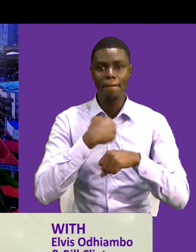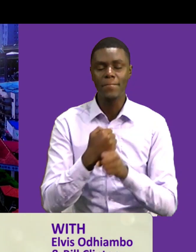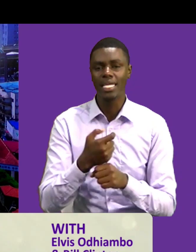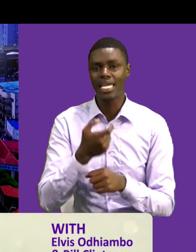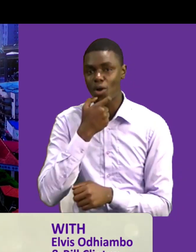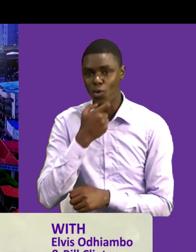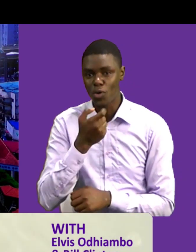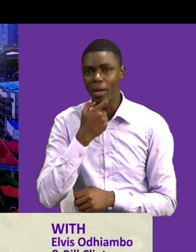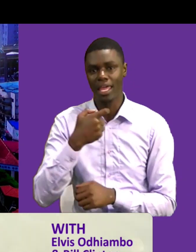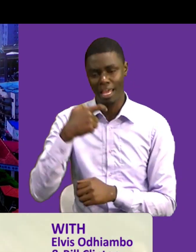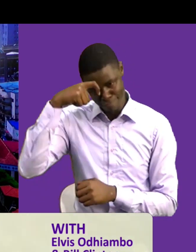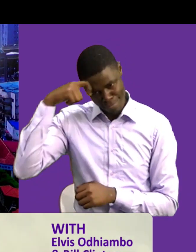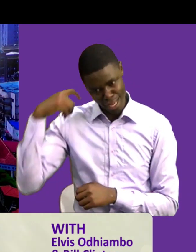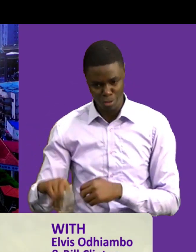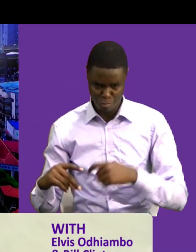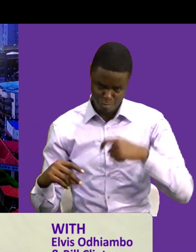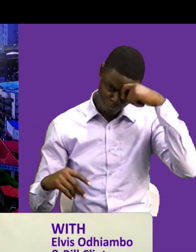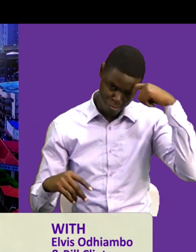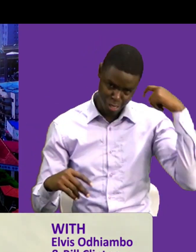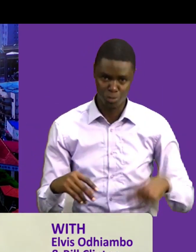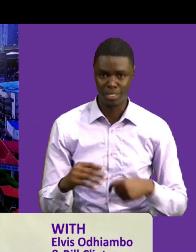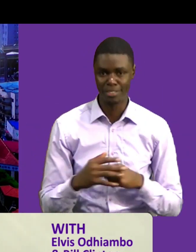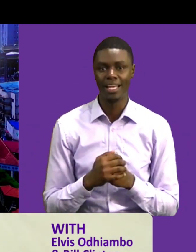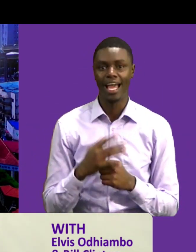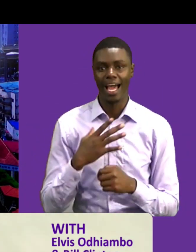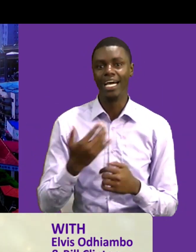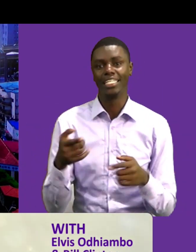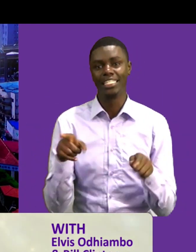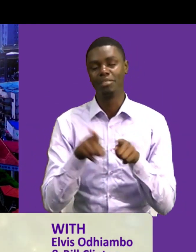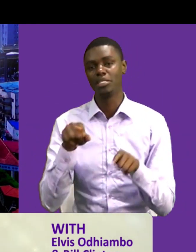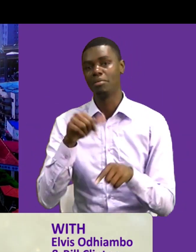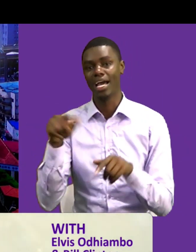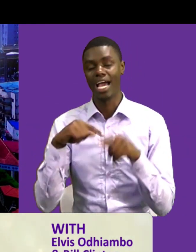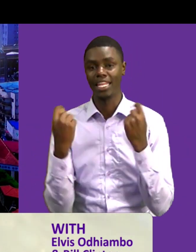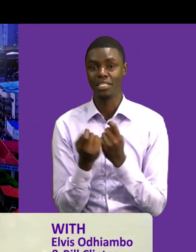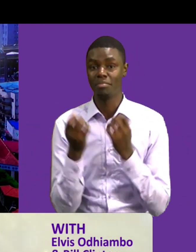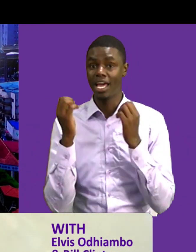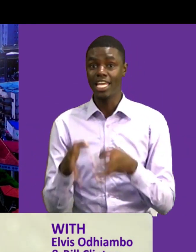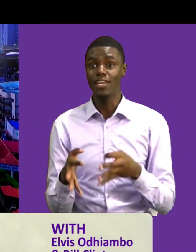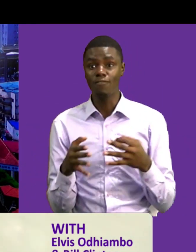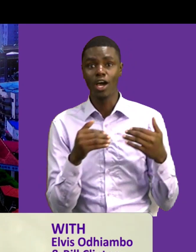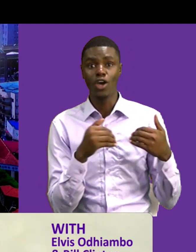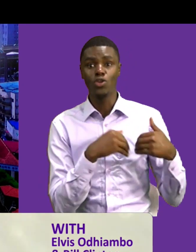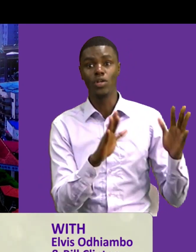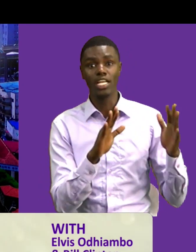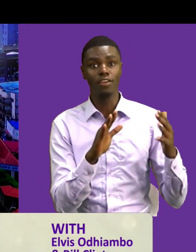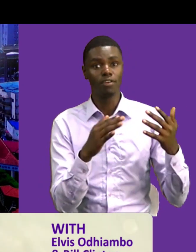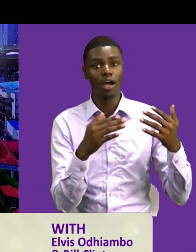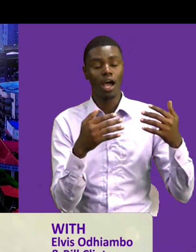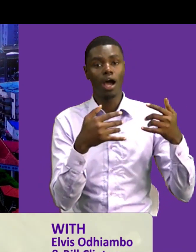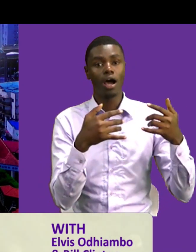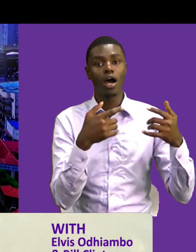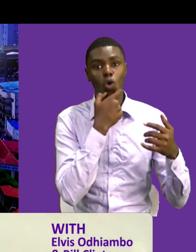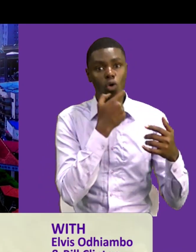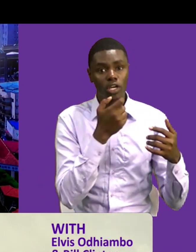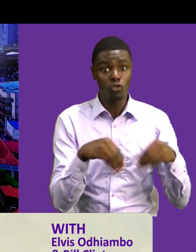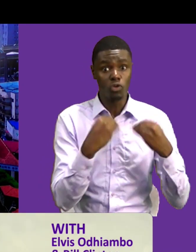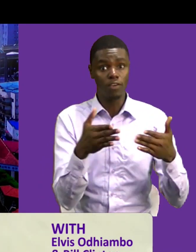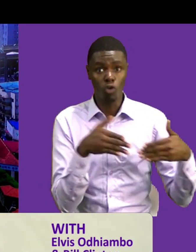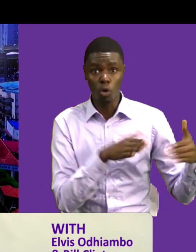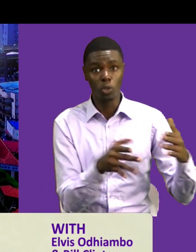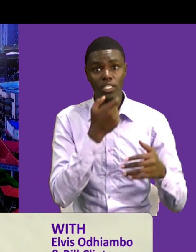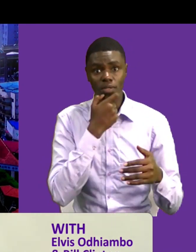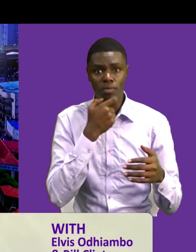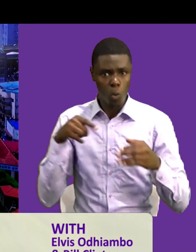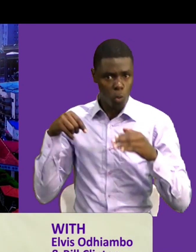making Gor Mahia look like other teams, because if you leave Gor Mahia with the space, it will beat